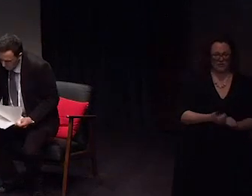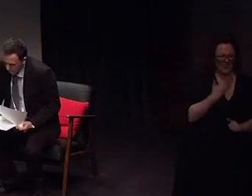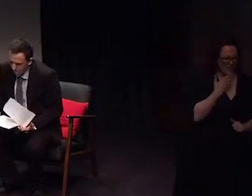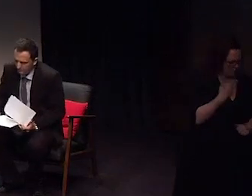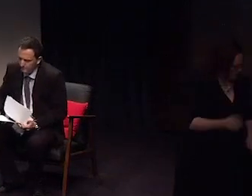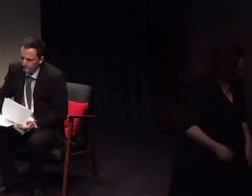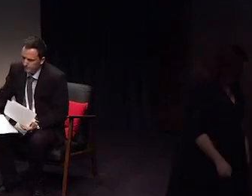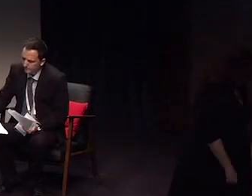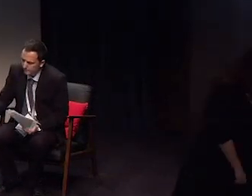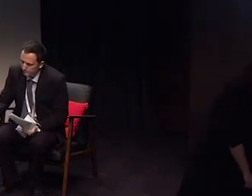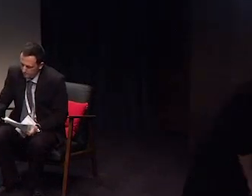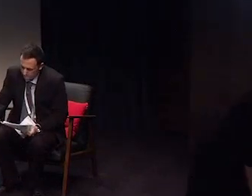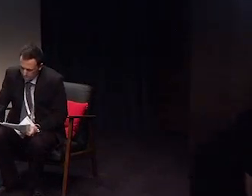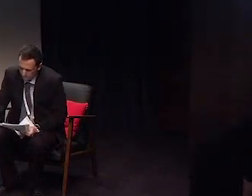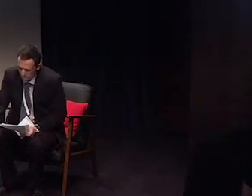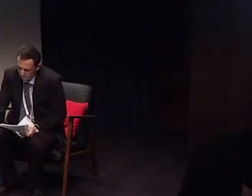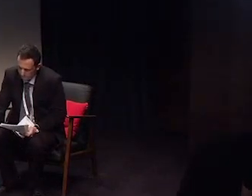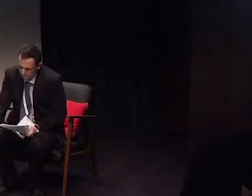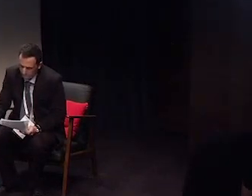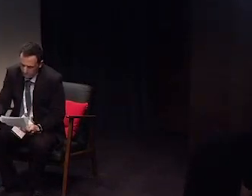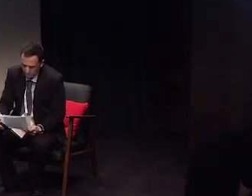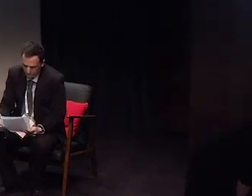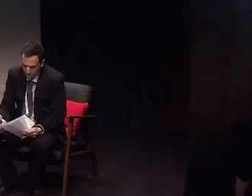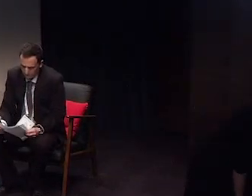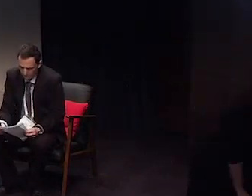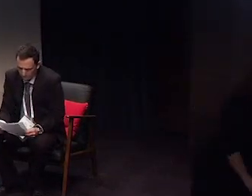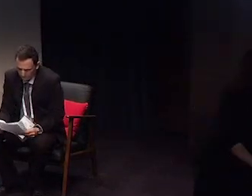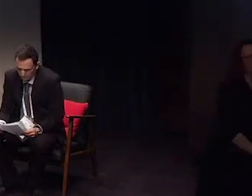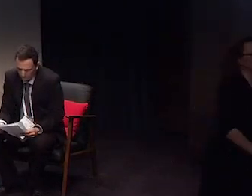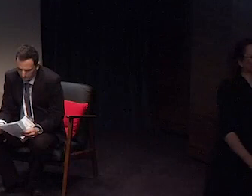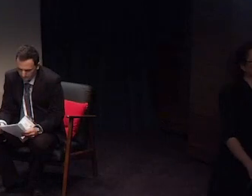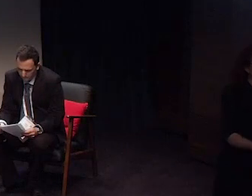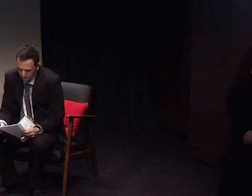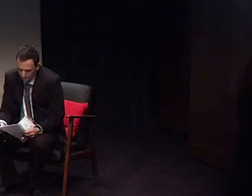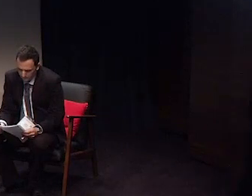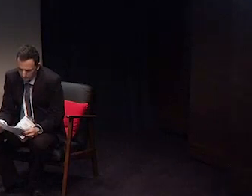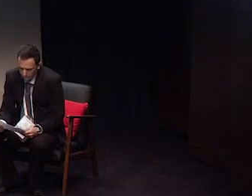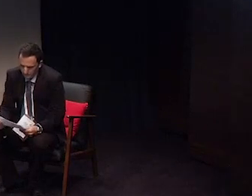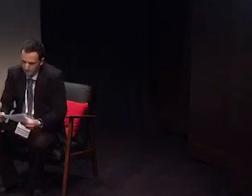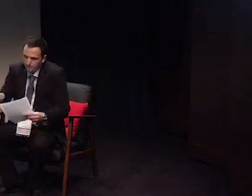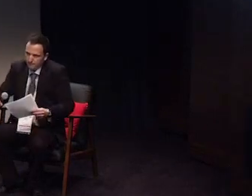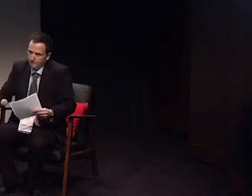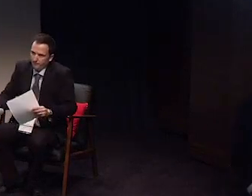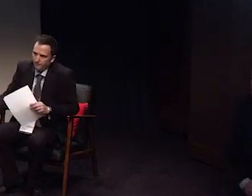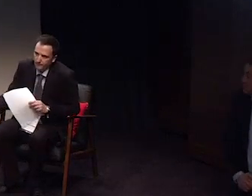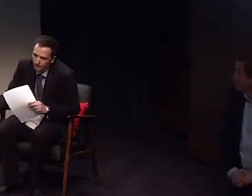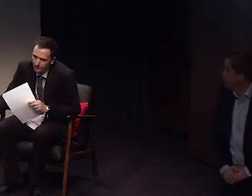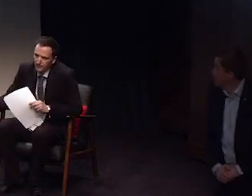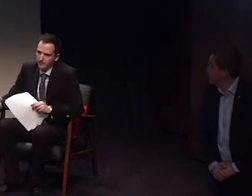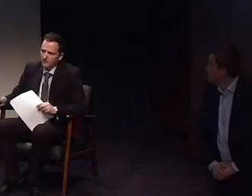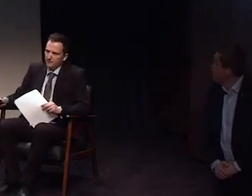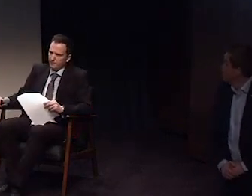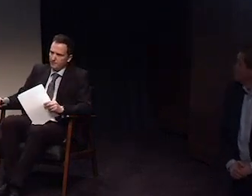research question was to develop a community. So we asked if experience sharing